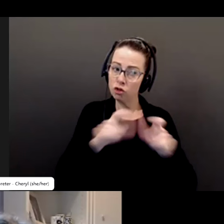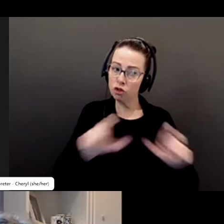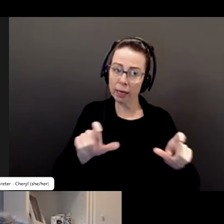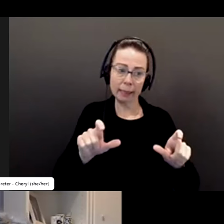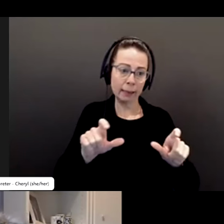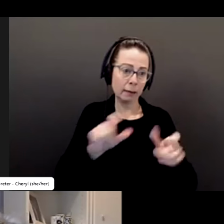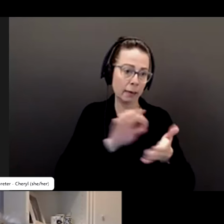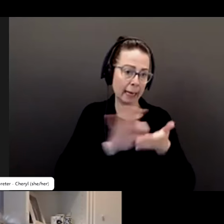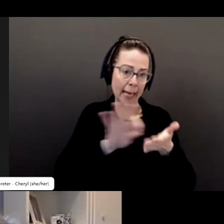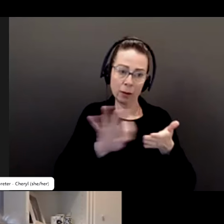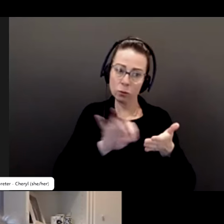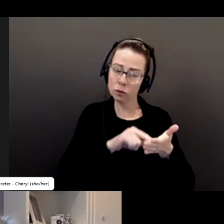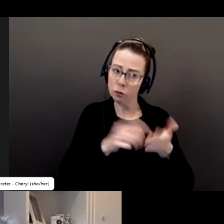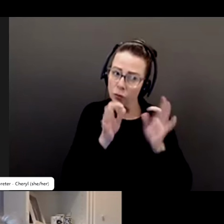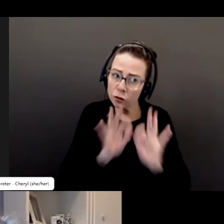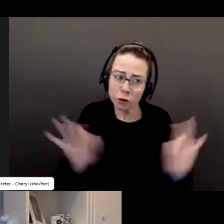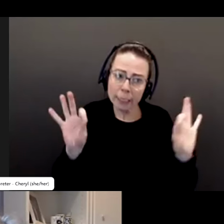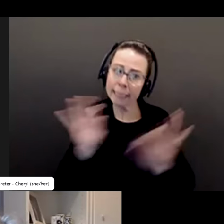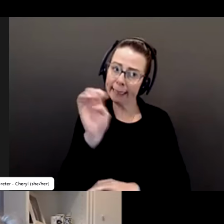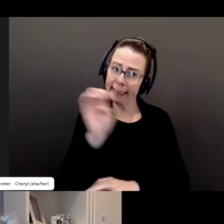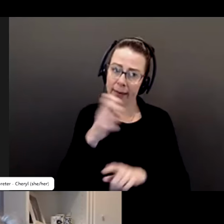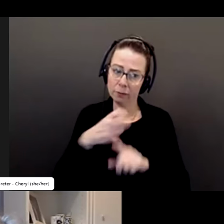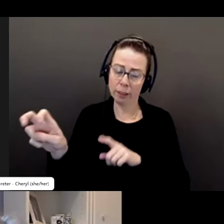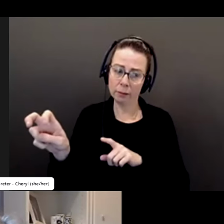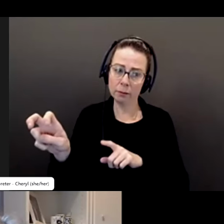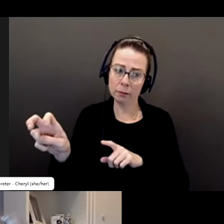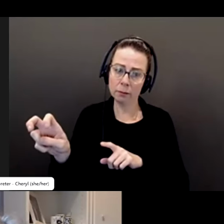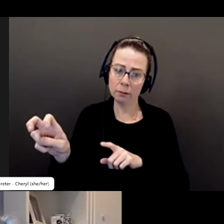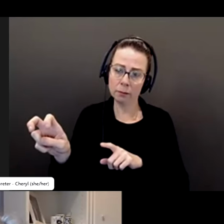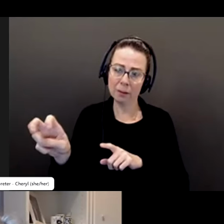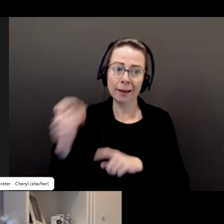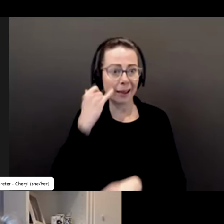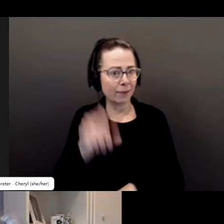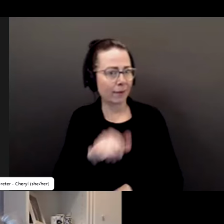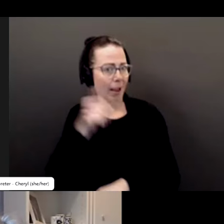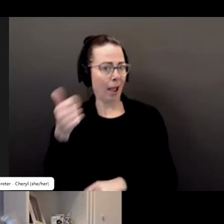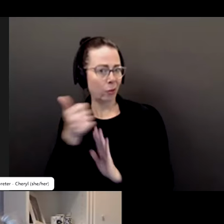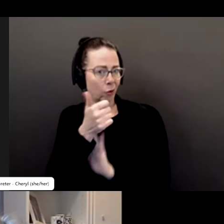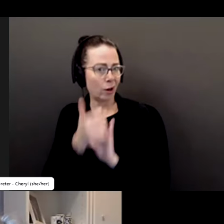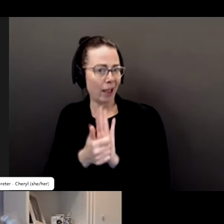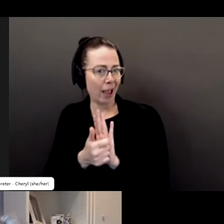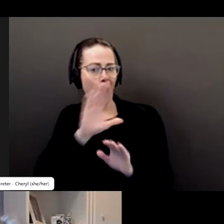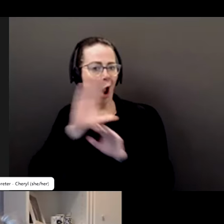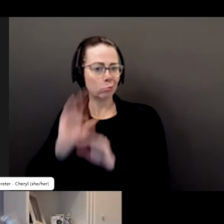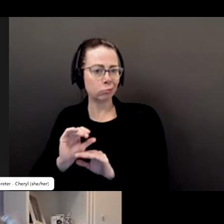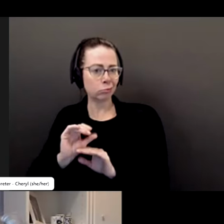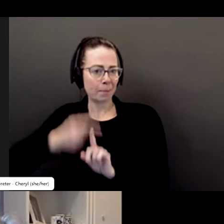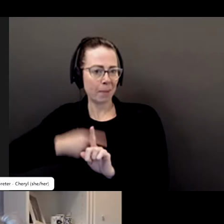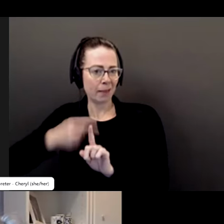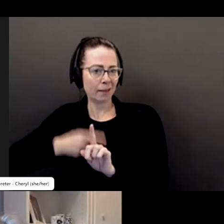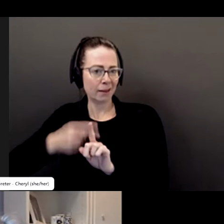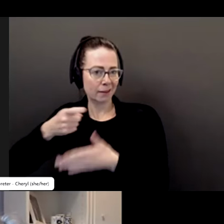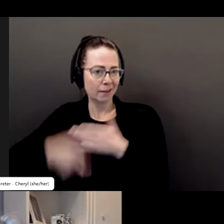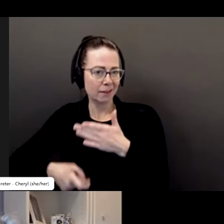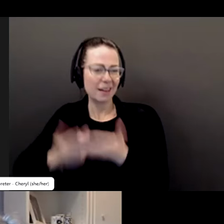have a special account that's like, that gives you a discounted rate, they may remove features from those discounted ones. So it could